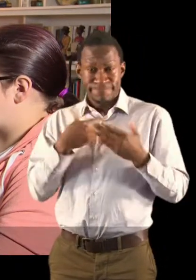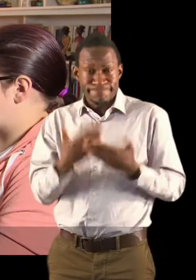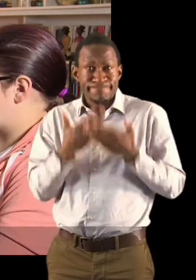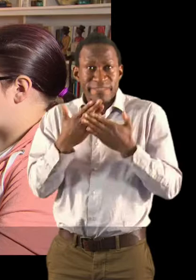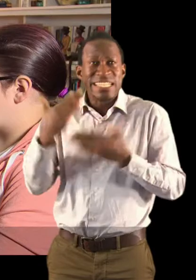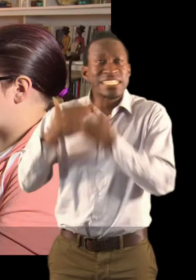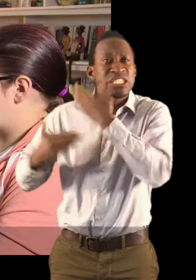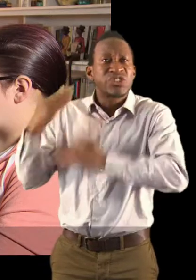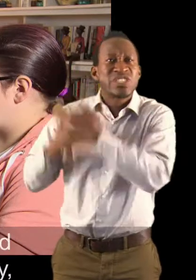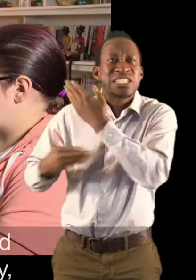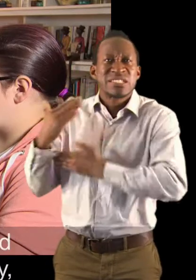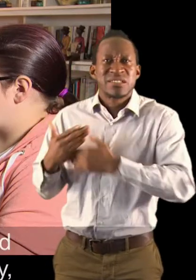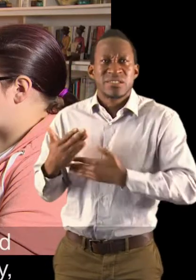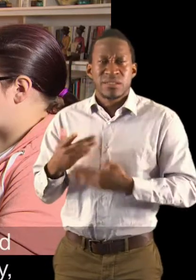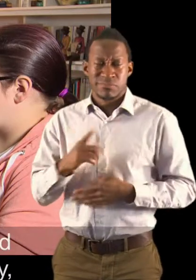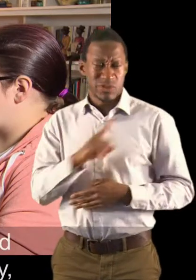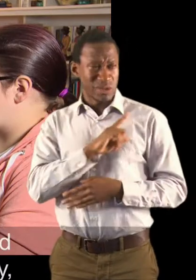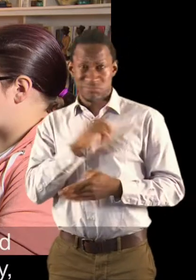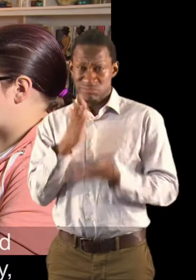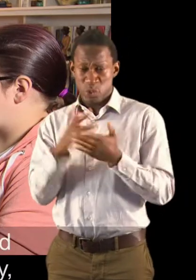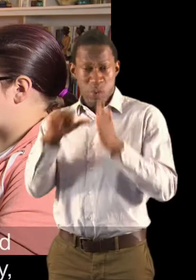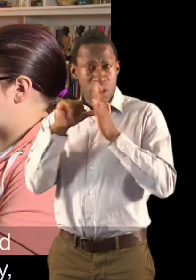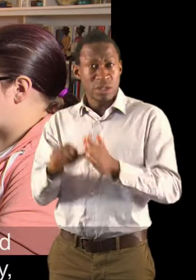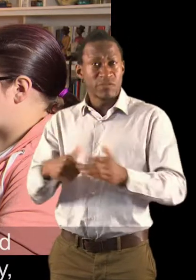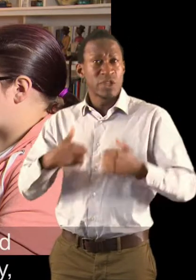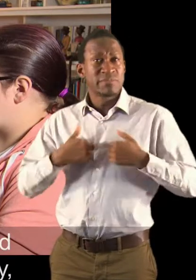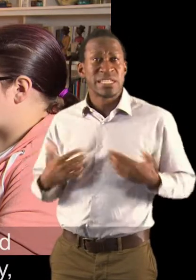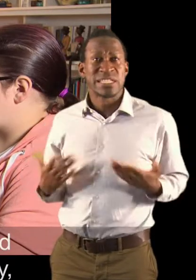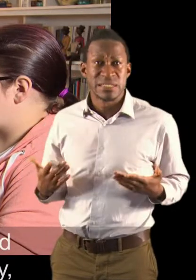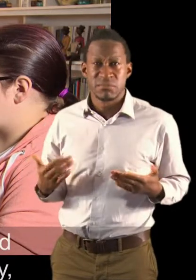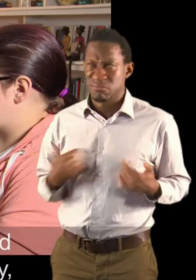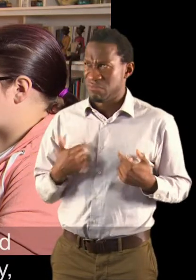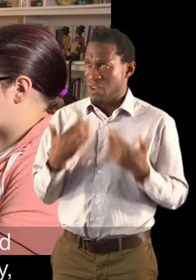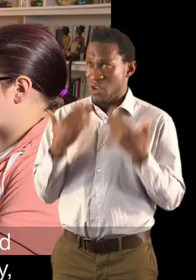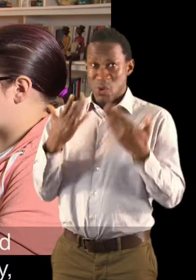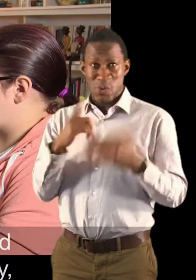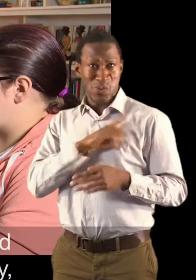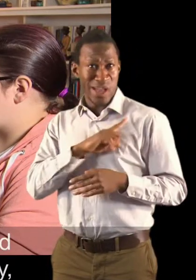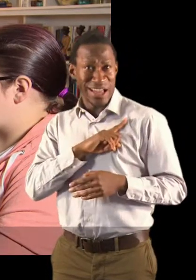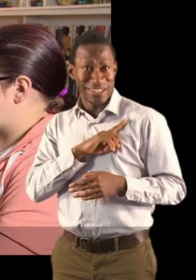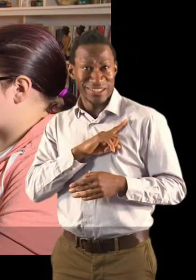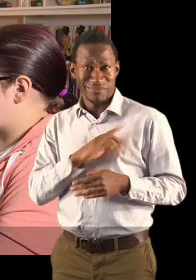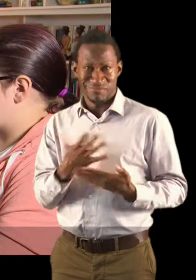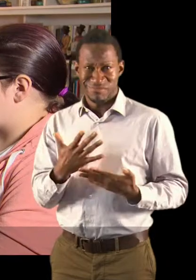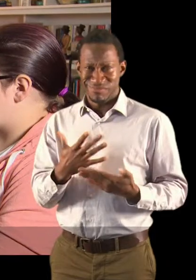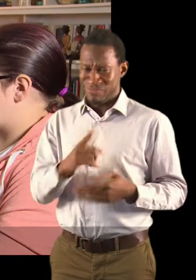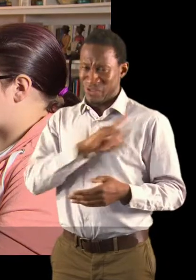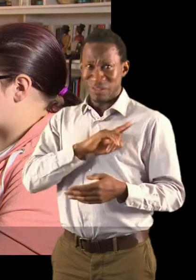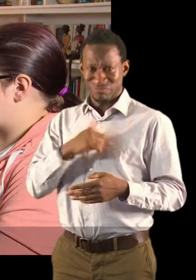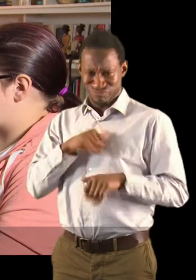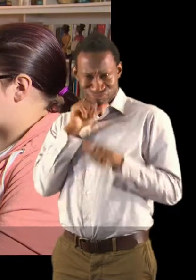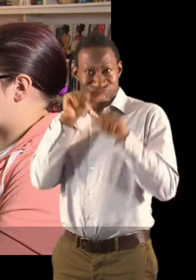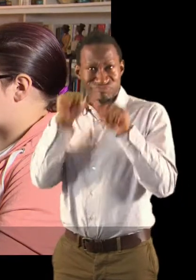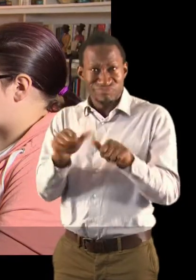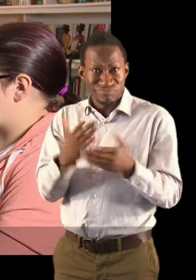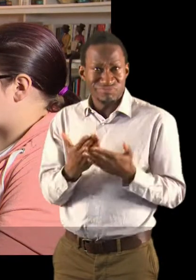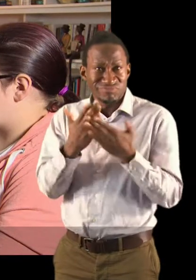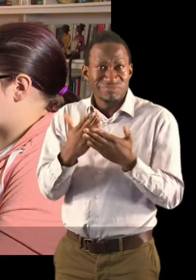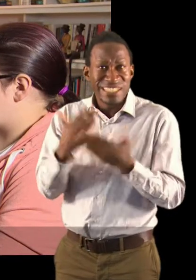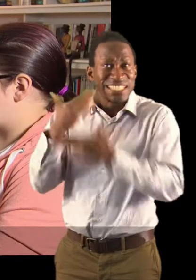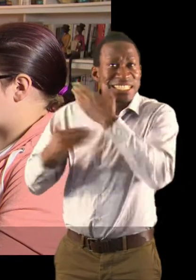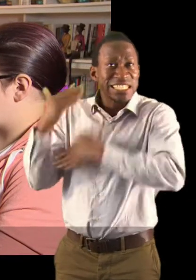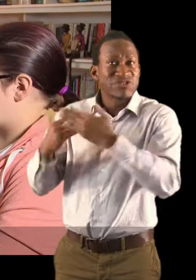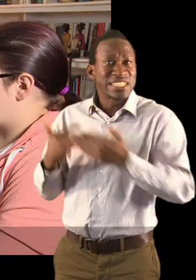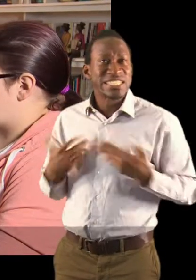do history because it was too hard for me. I don't know why, because I love to learn